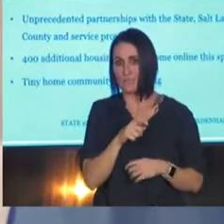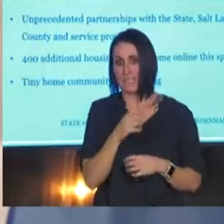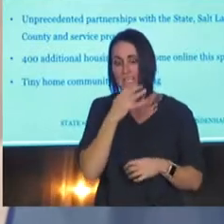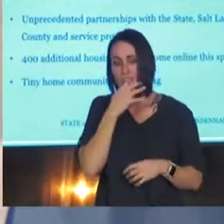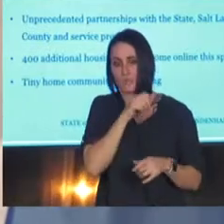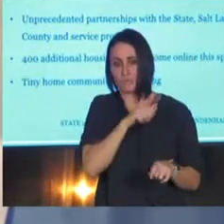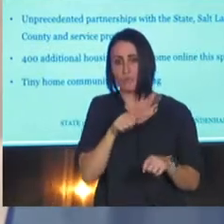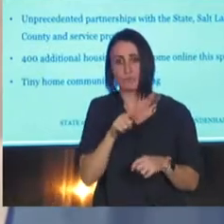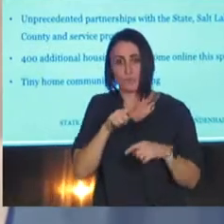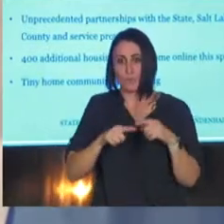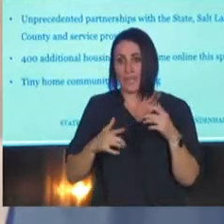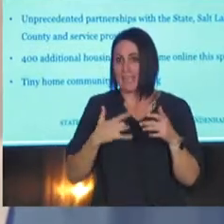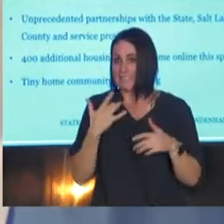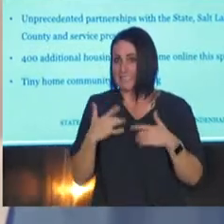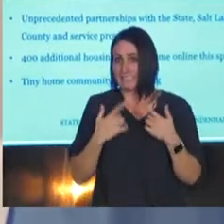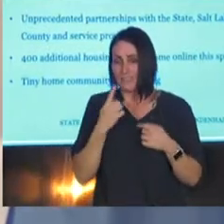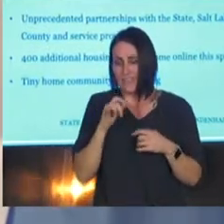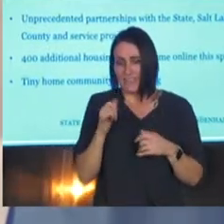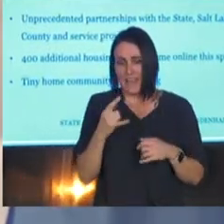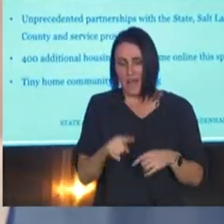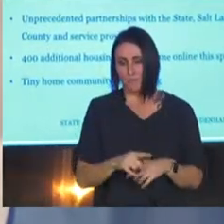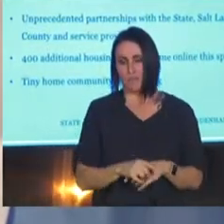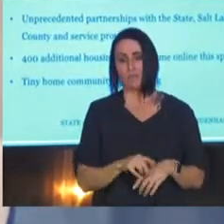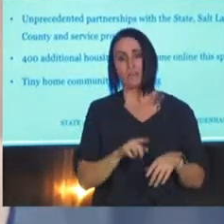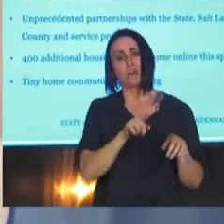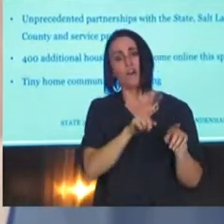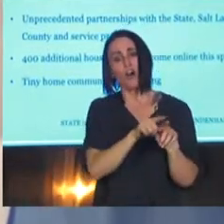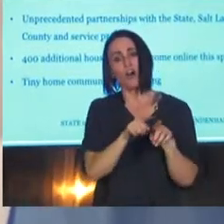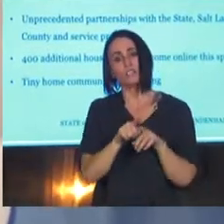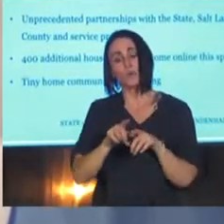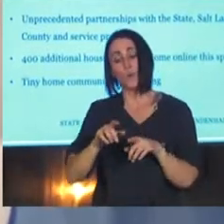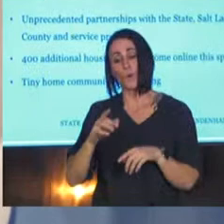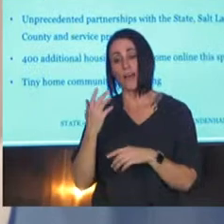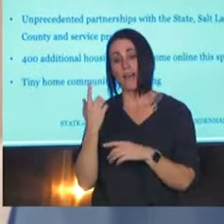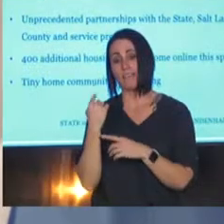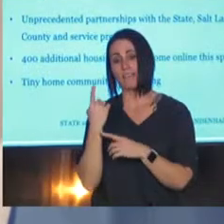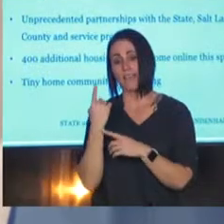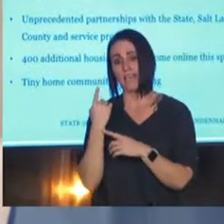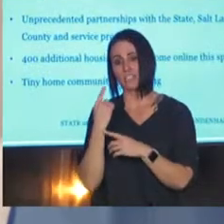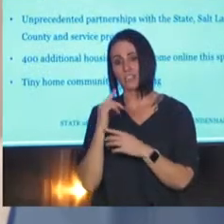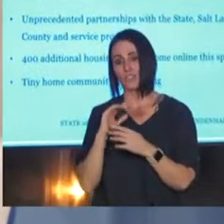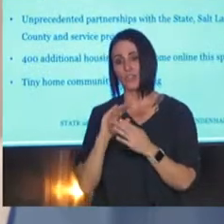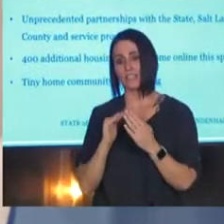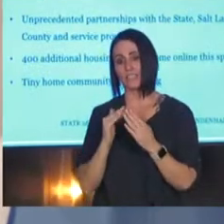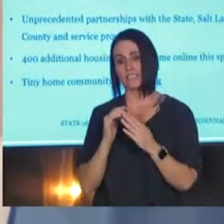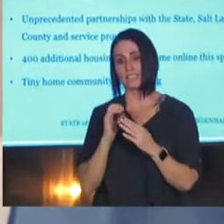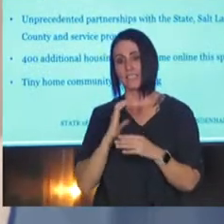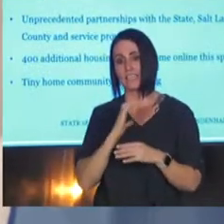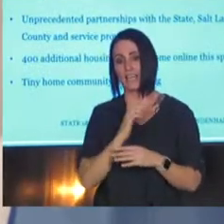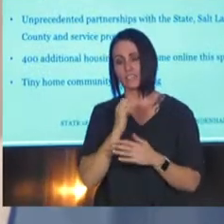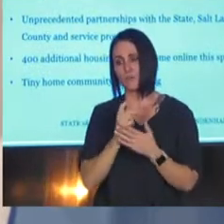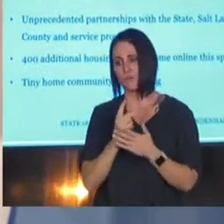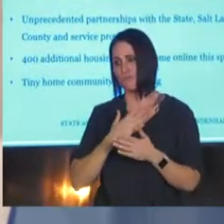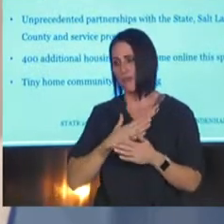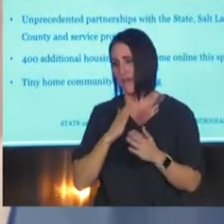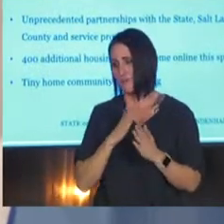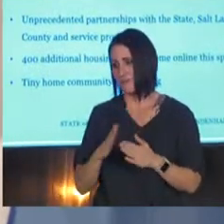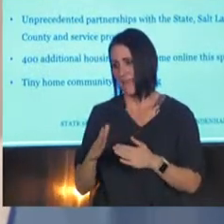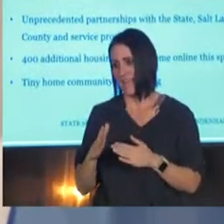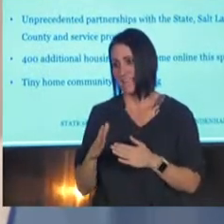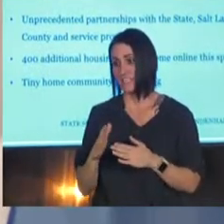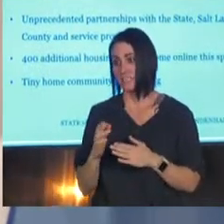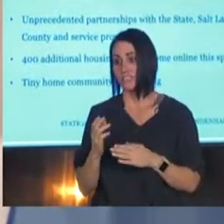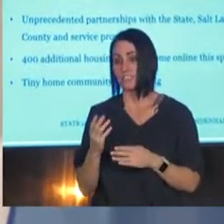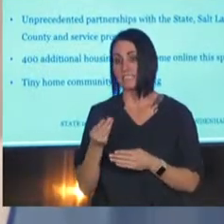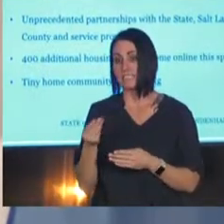We can't wait for that to happen. In addition, late last year, the City Council approved my plan, thank you, to urgently